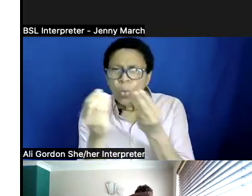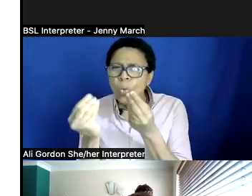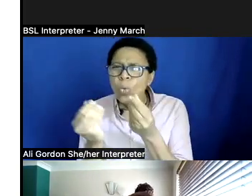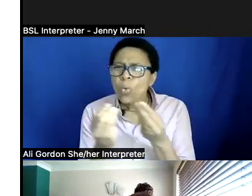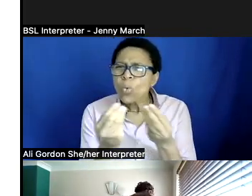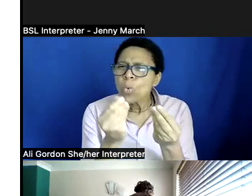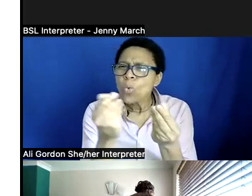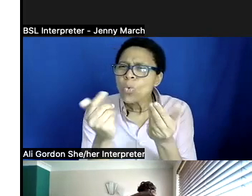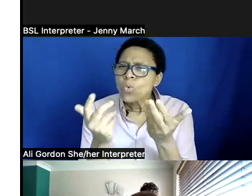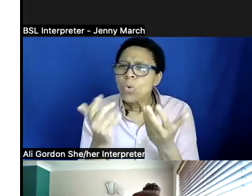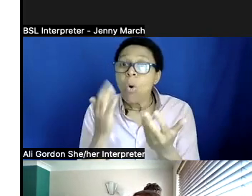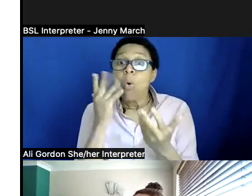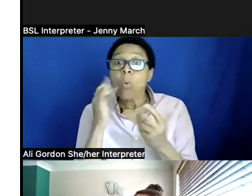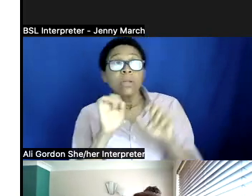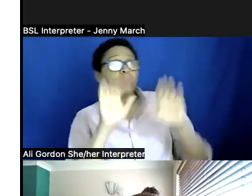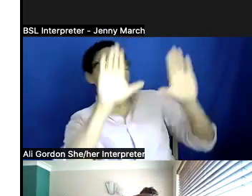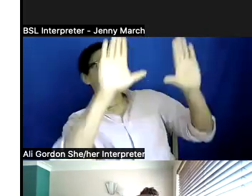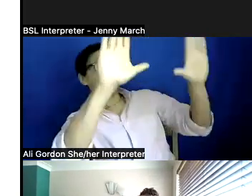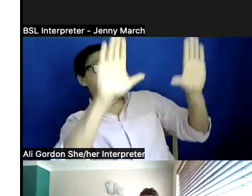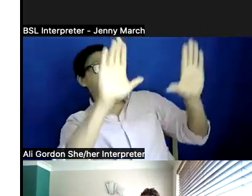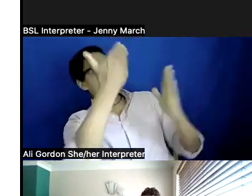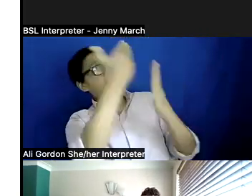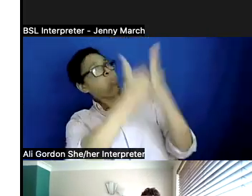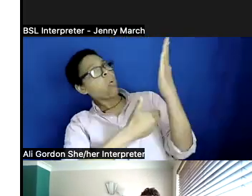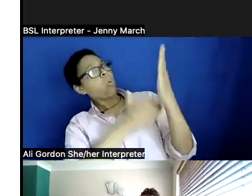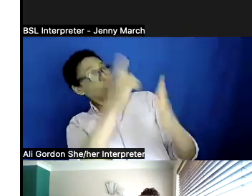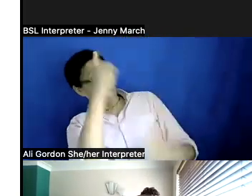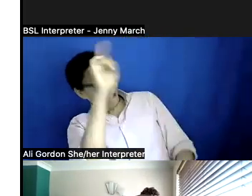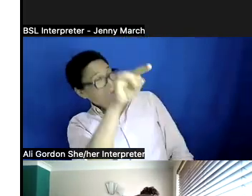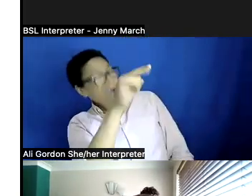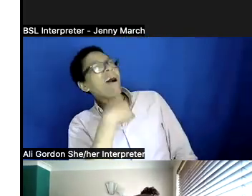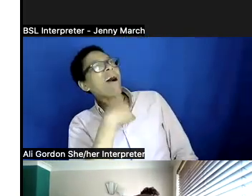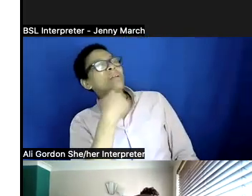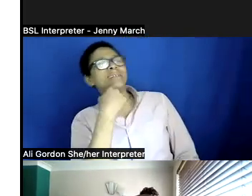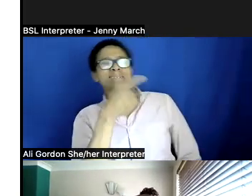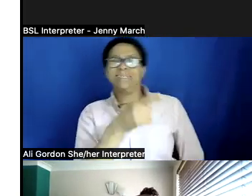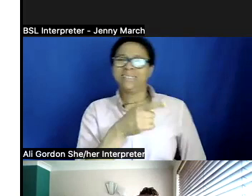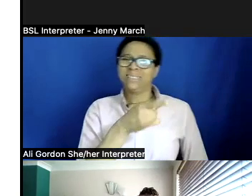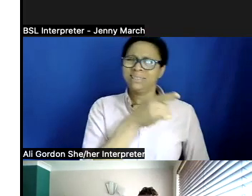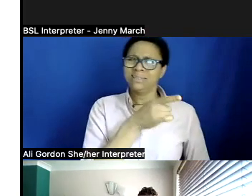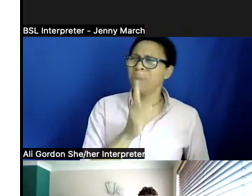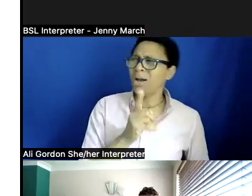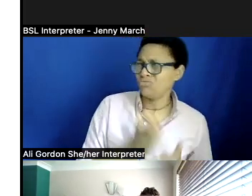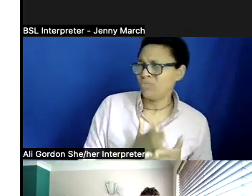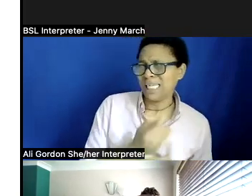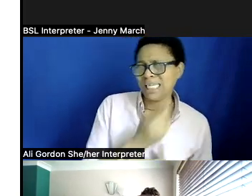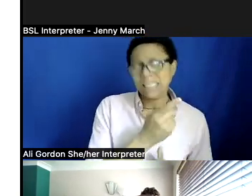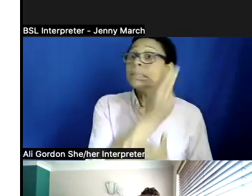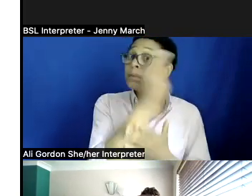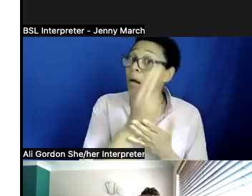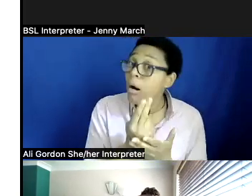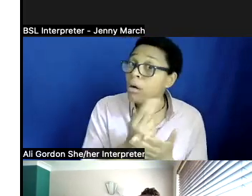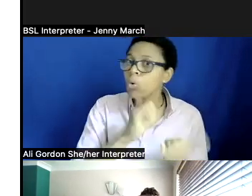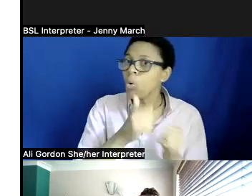look, when they put them on the wall, we were kind of like, oh, these are amazing, everyone should see them. But then it's also like, are these medical records or are these artworks?